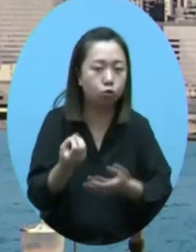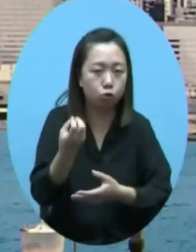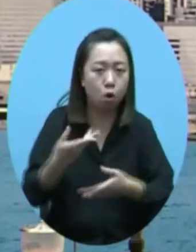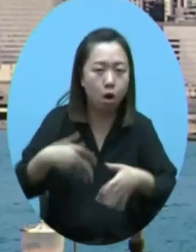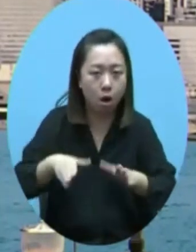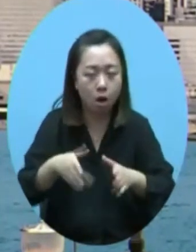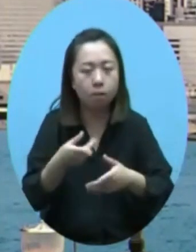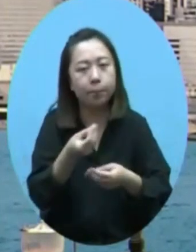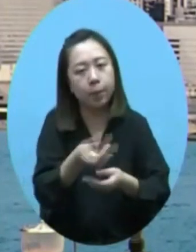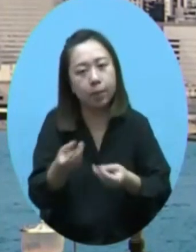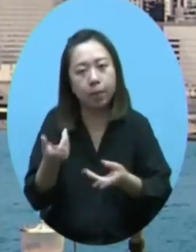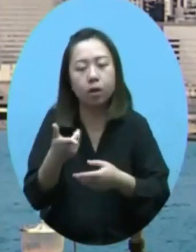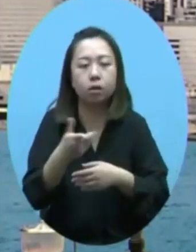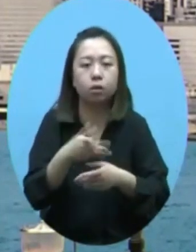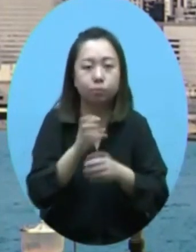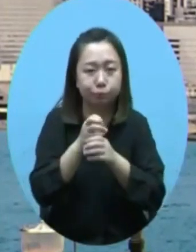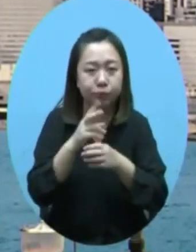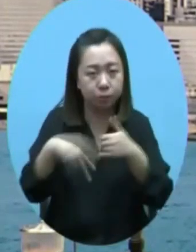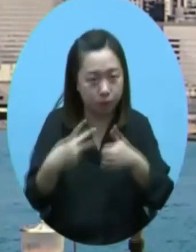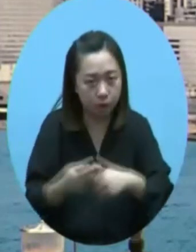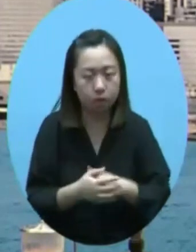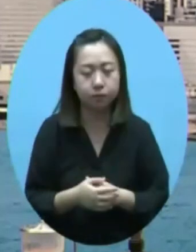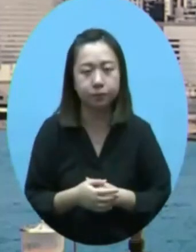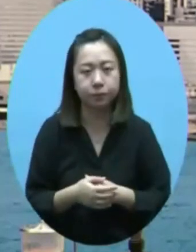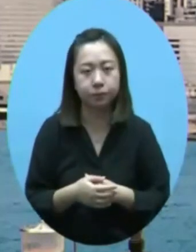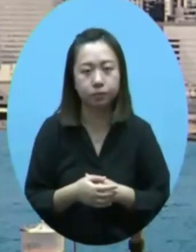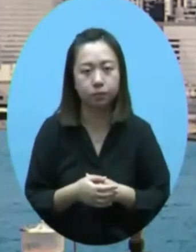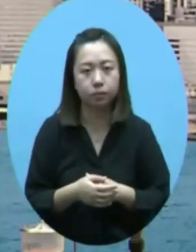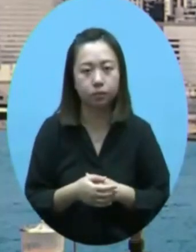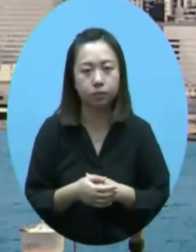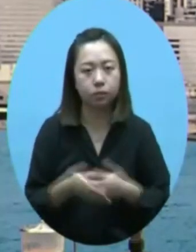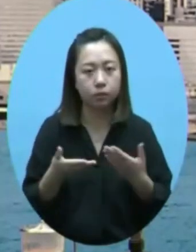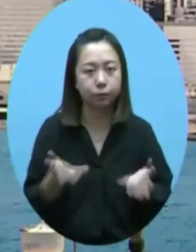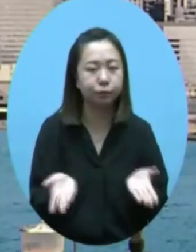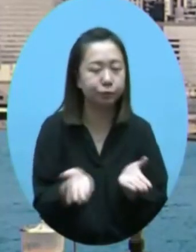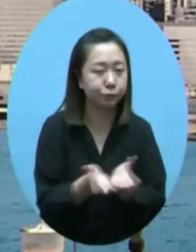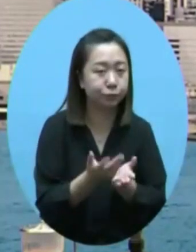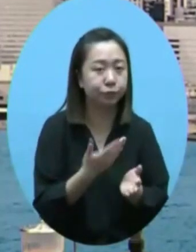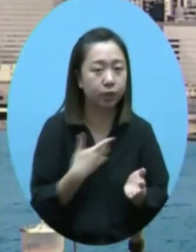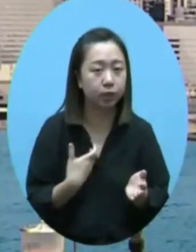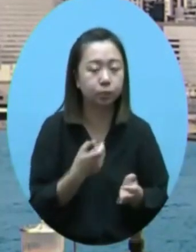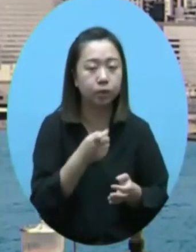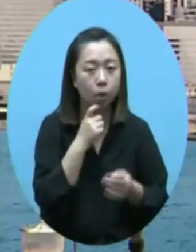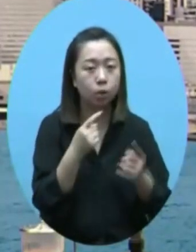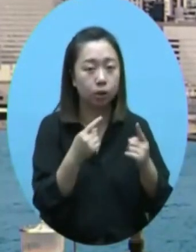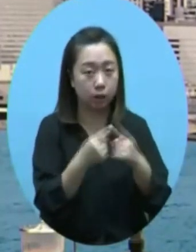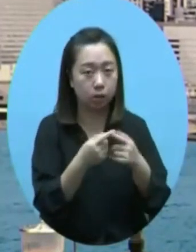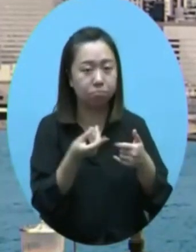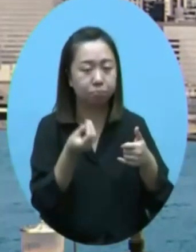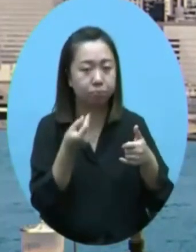to the vendors and staff at the shopping center and the wet markets. And for each